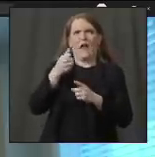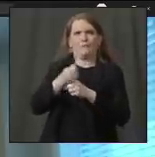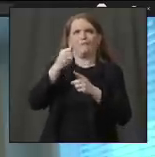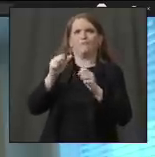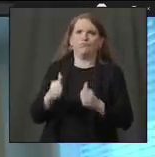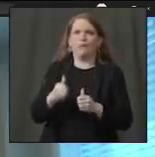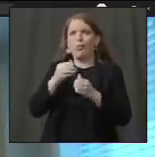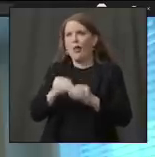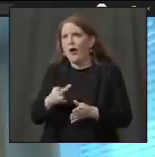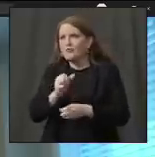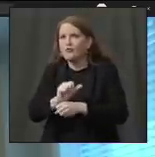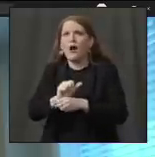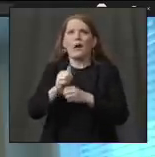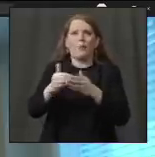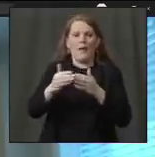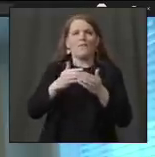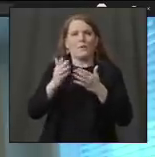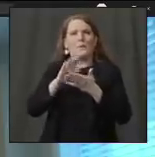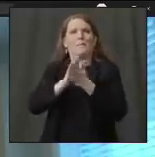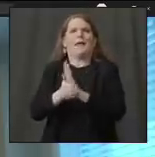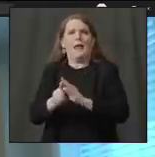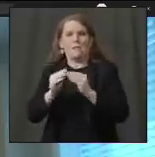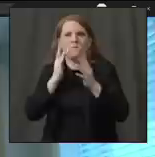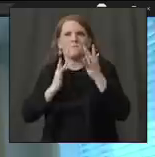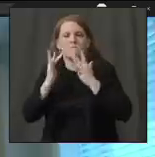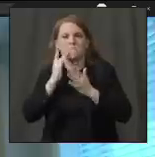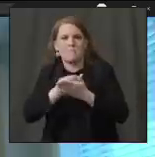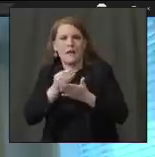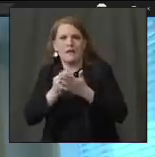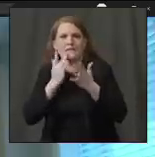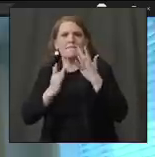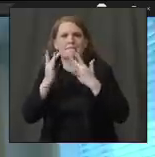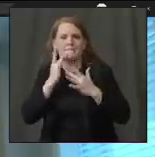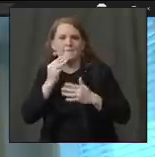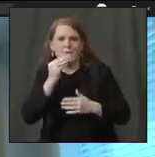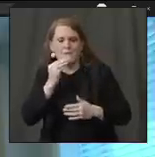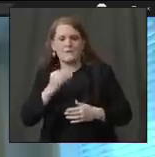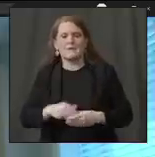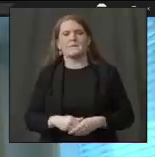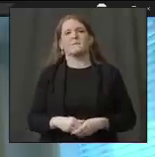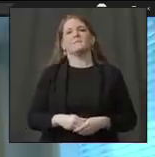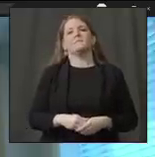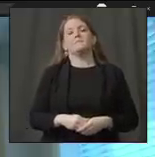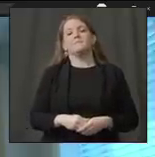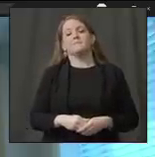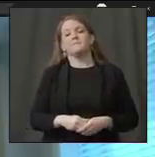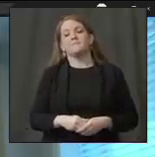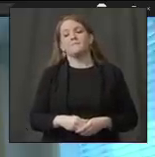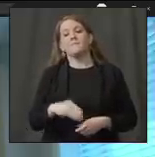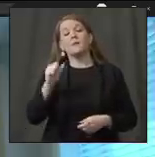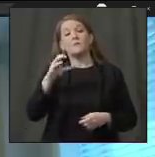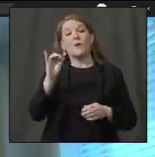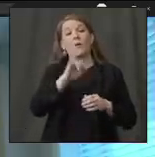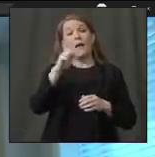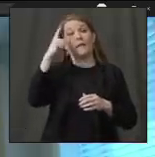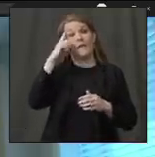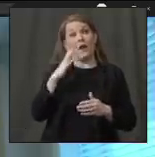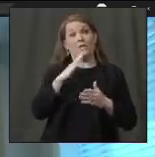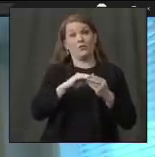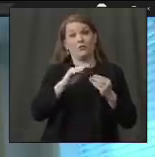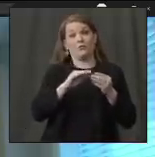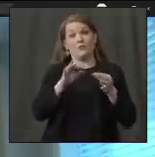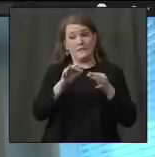able to do, and then answer your questions. As the governor mentioned, we're privileged to be able to operate